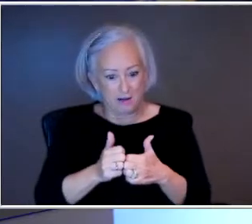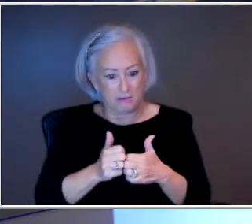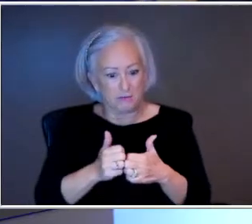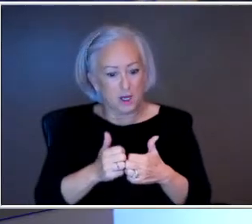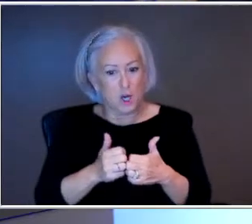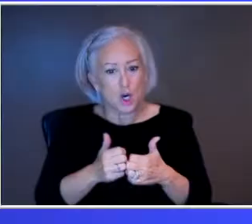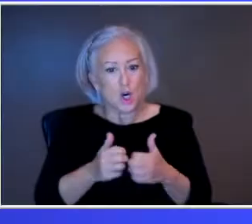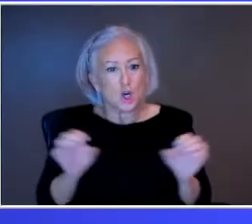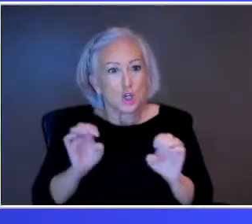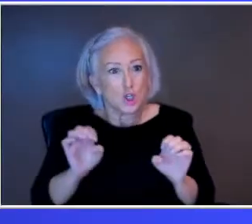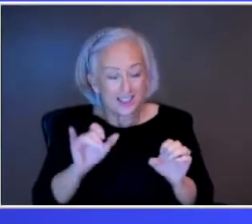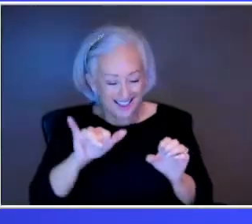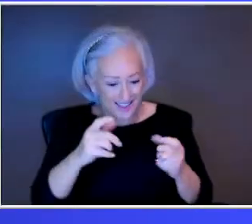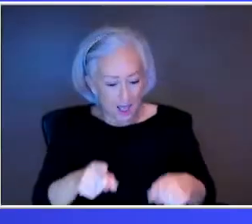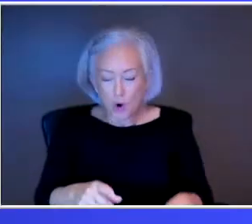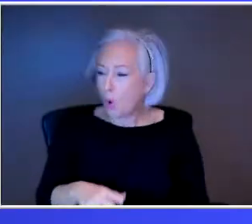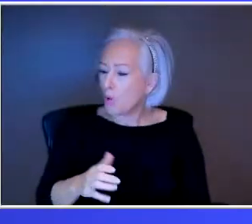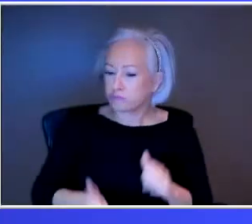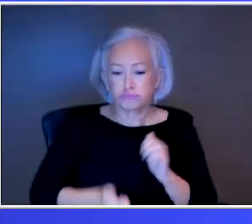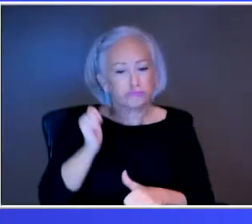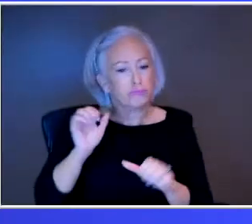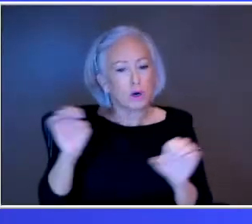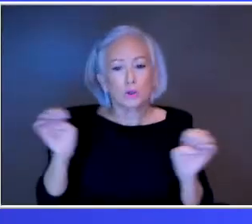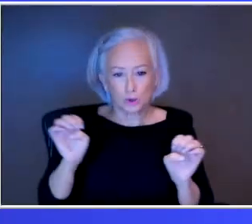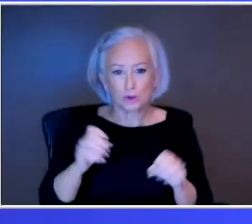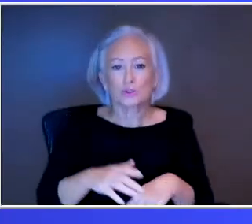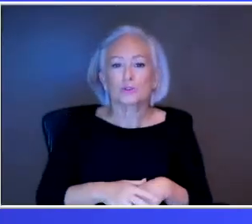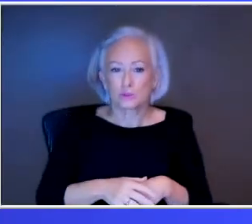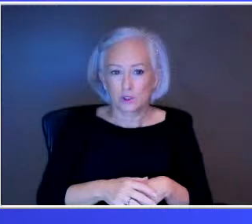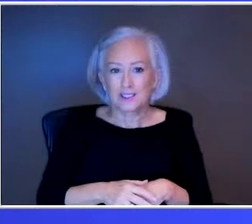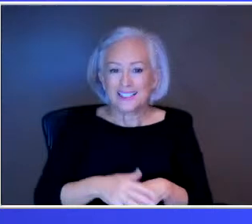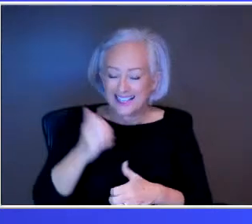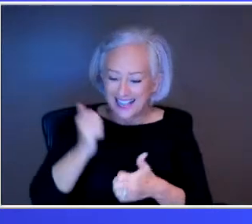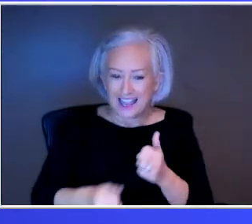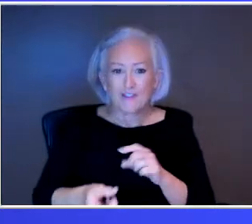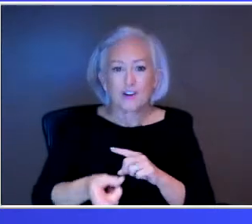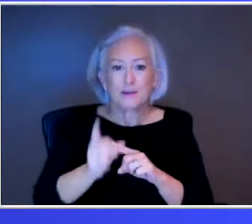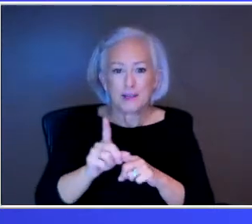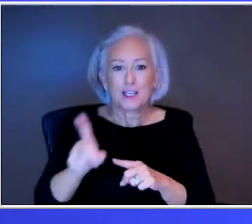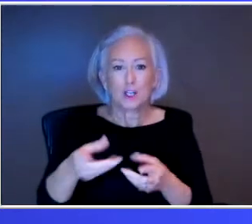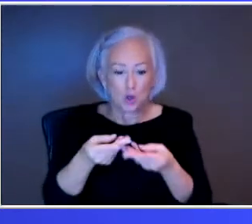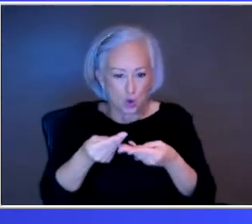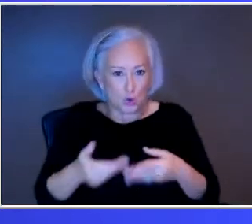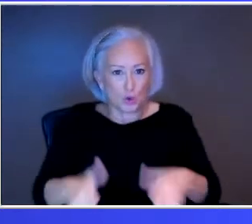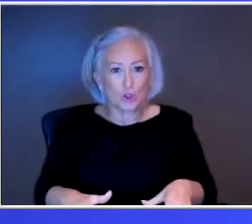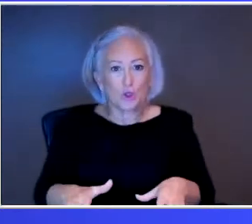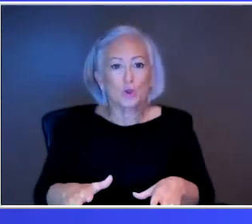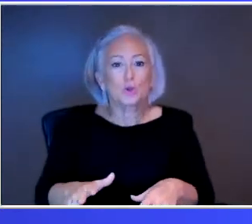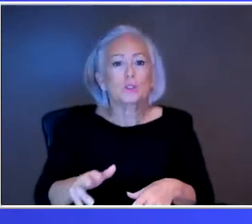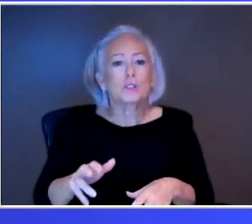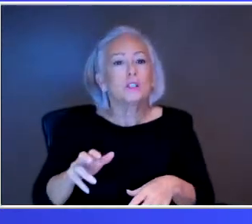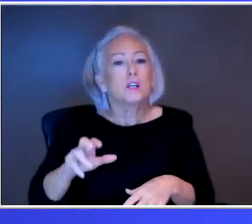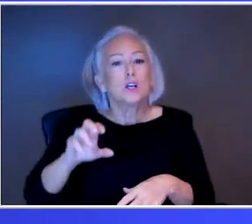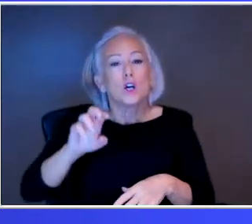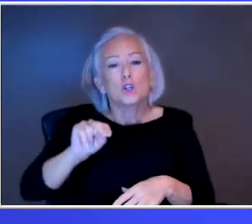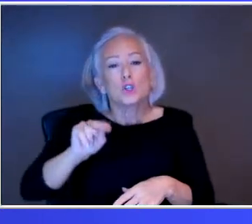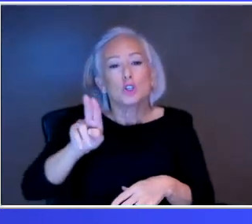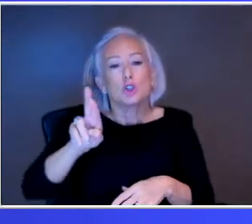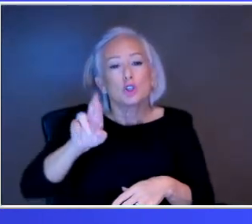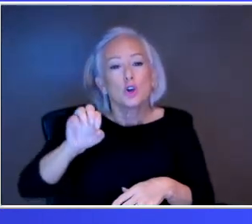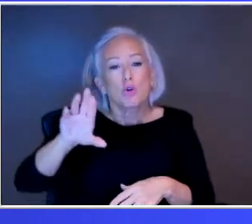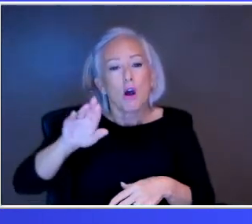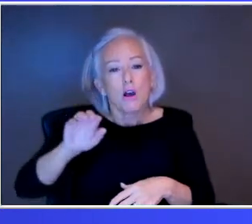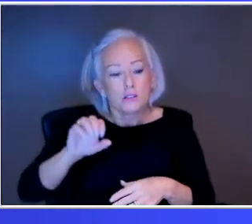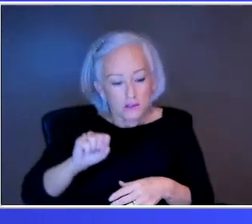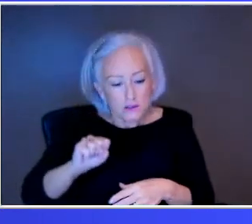as urgent as it gets. Okay. Every passing minute, you're losing neurons, the functional element of the brain. We need to get